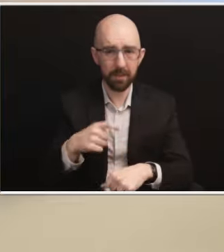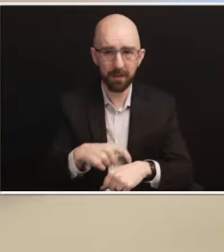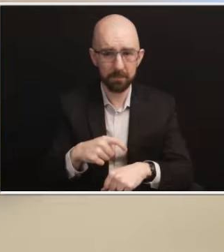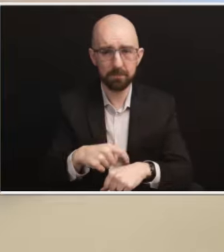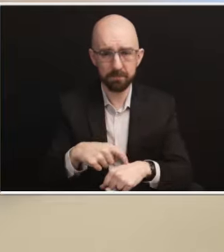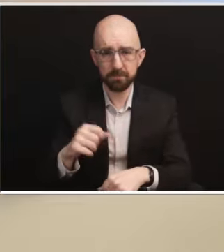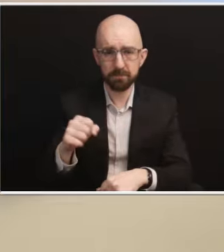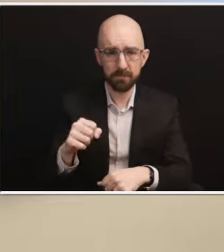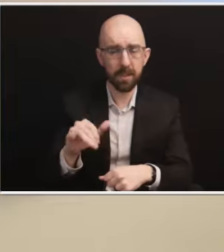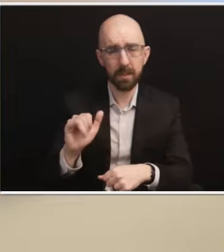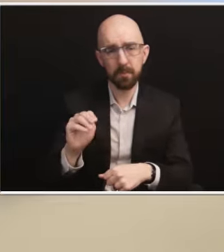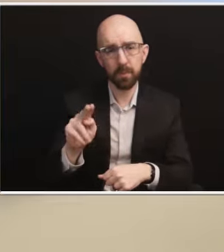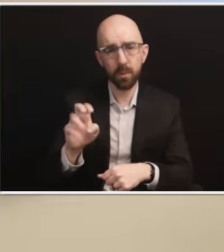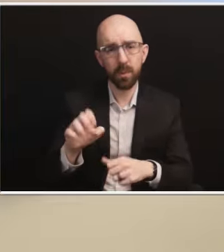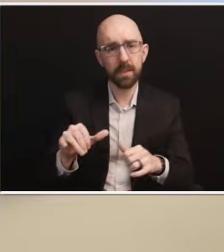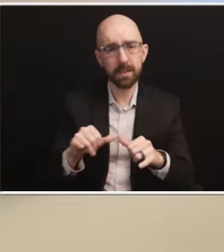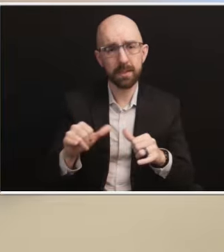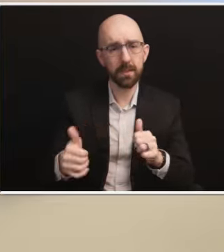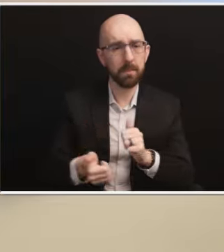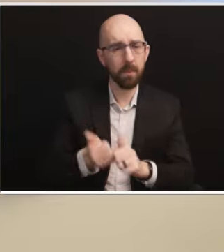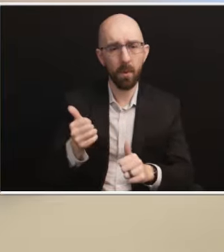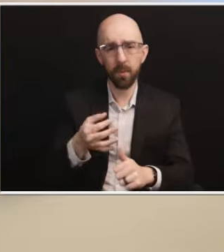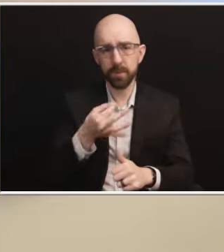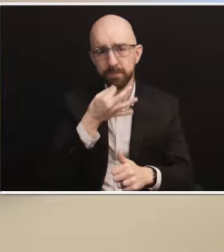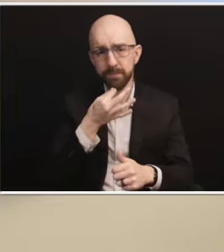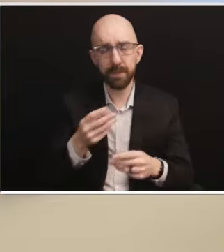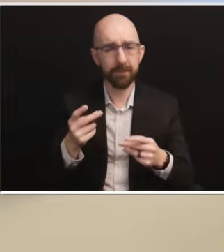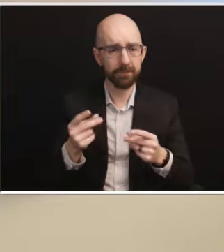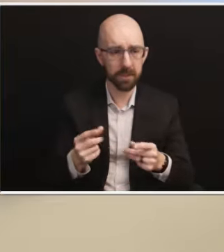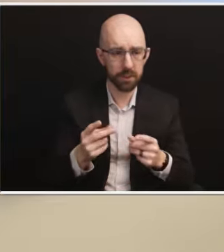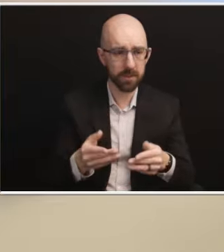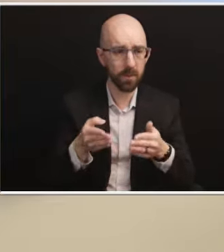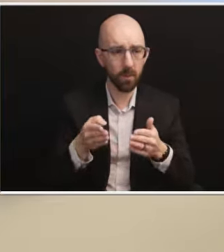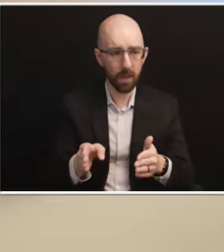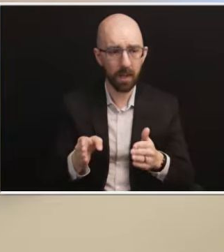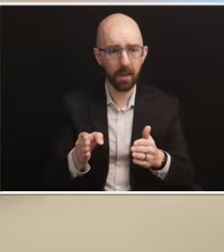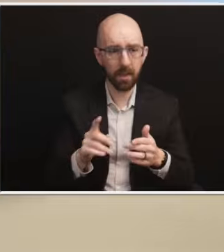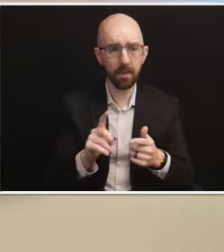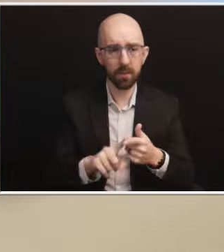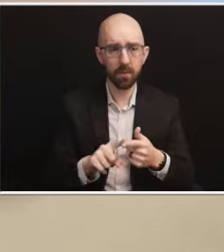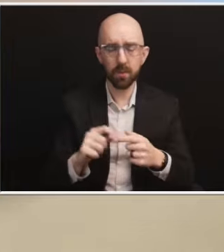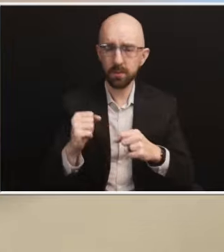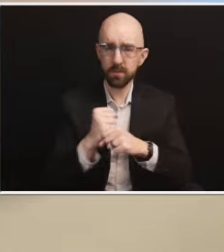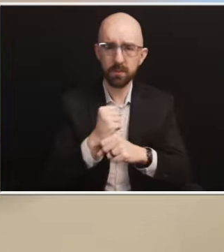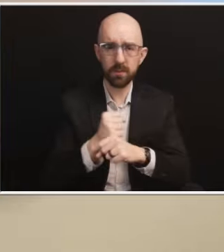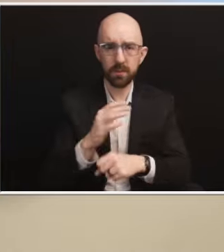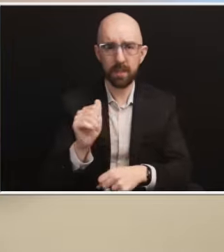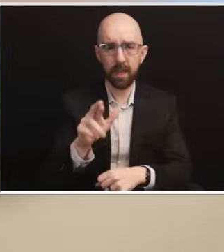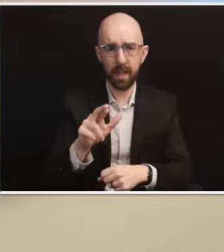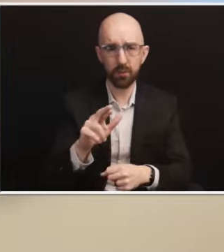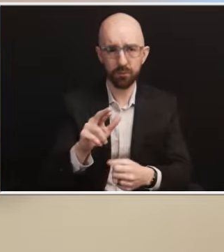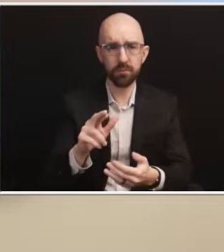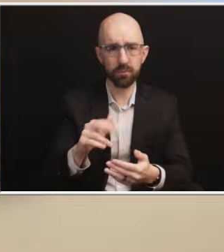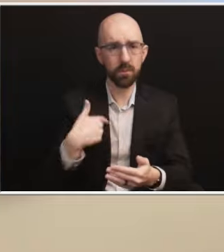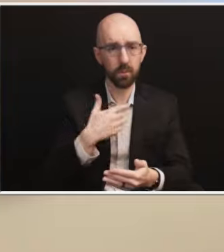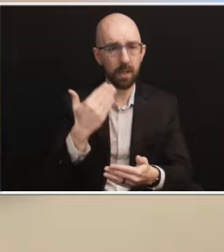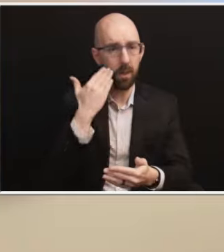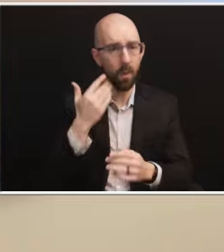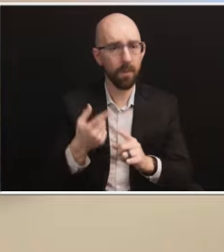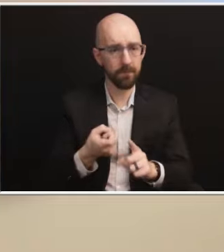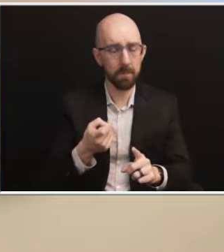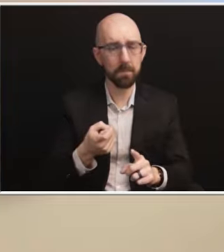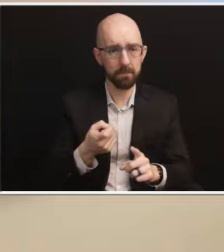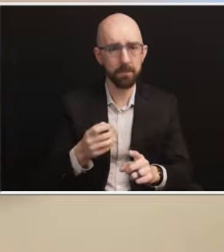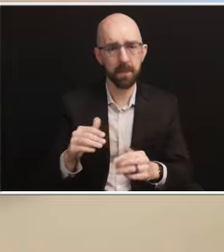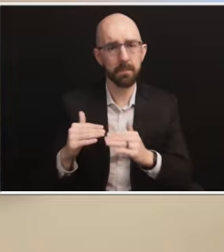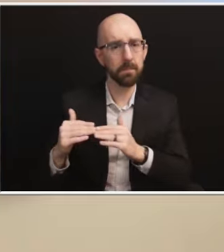The immune system is the most elegant, most efficient way to combat cancer. We know that from our